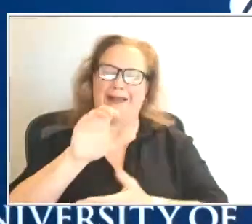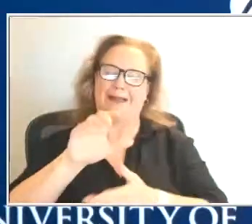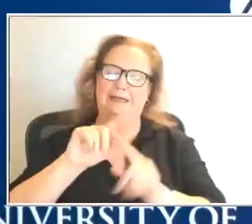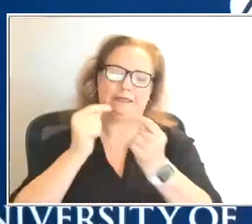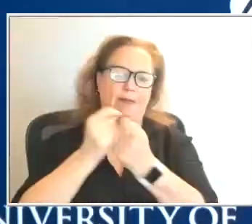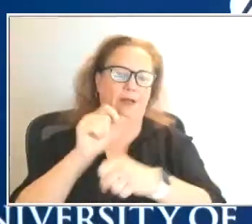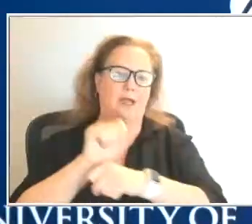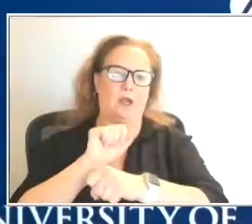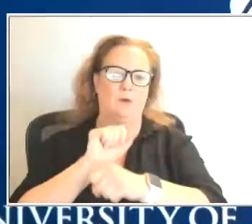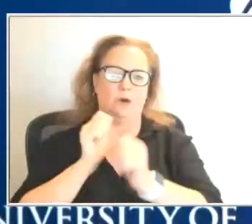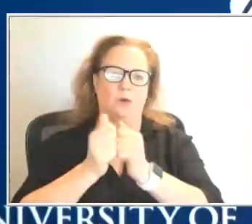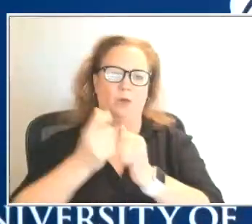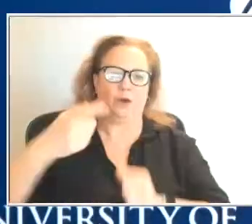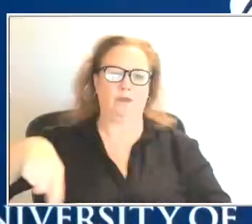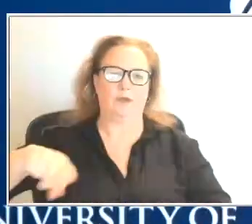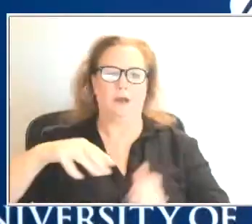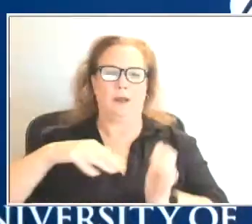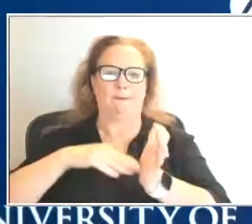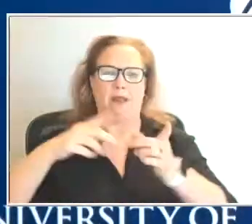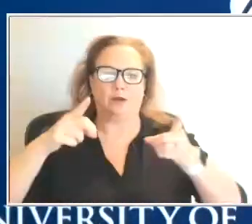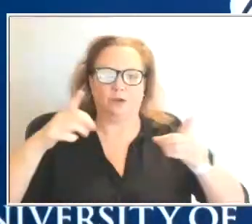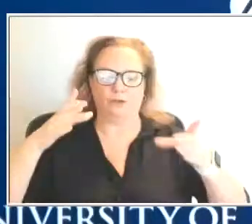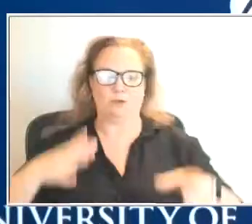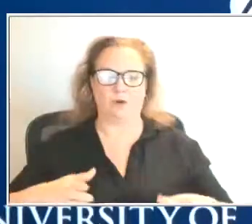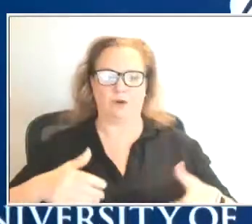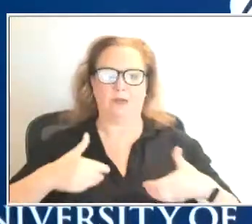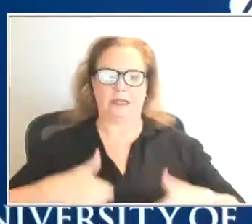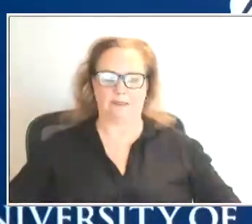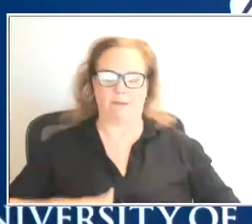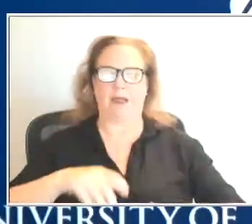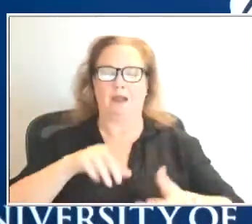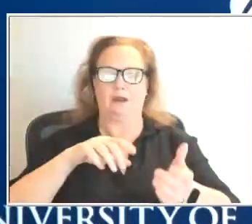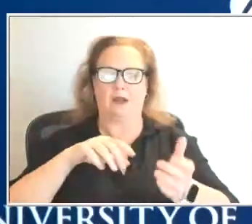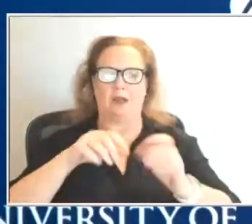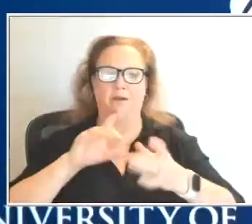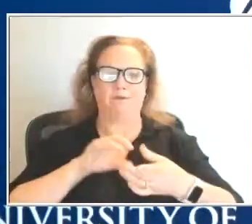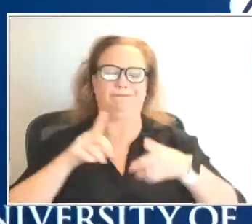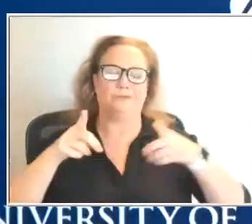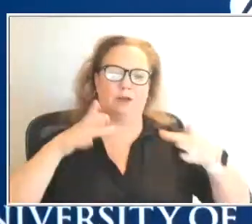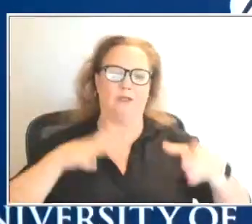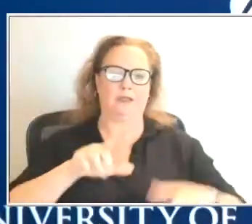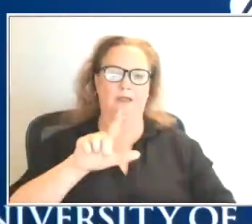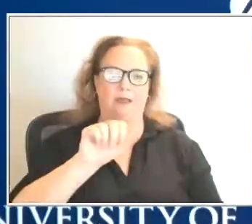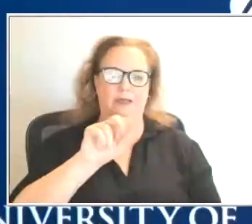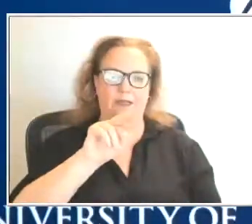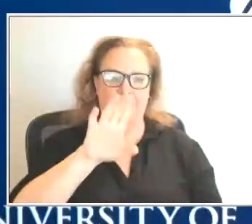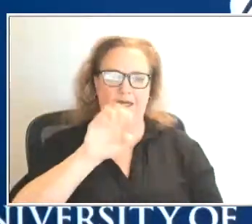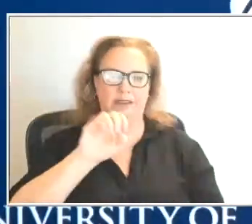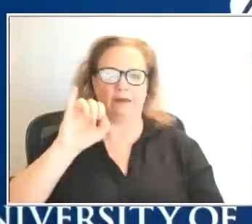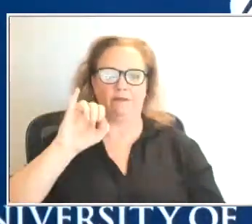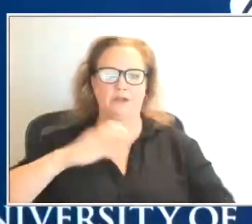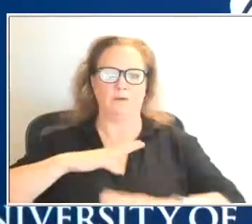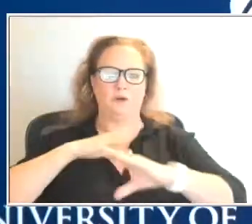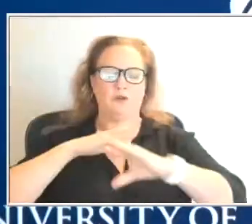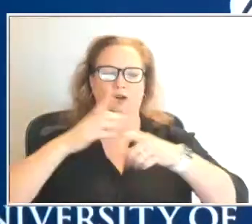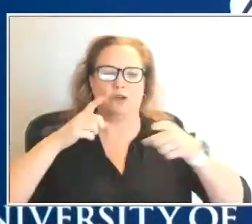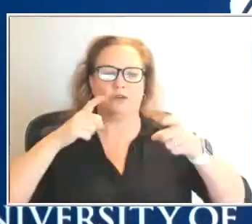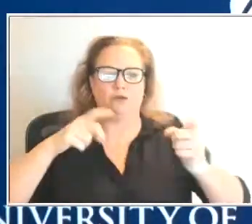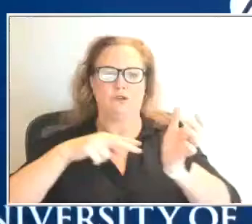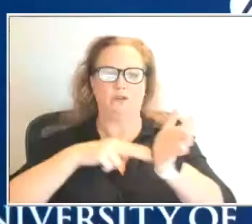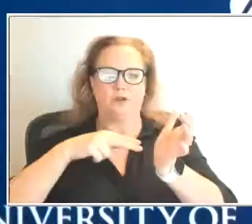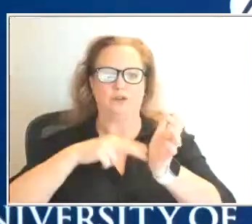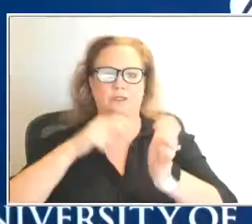you hear Medical Director of Infection Prevention and Control, that's what I do. I work directly with Lance and the infection prevention and control nurses on a